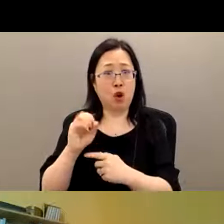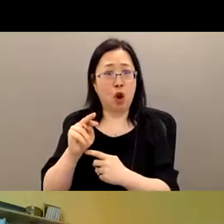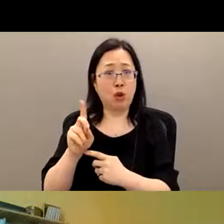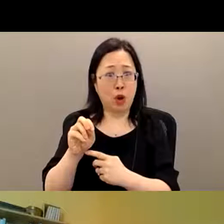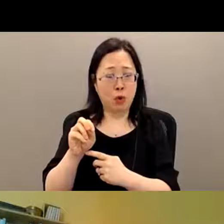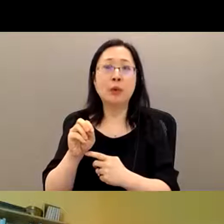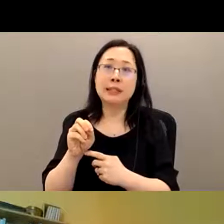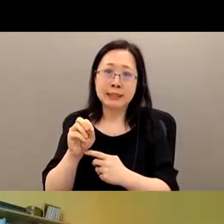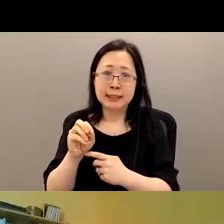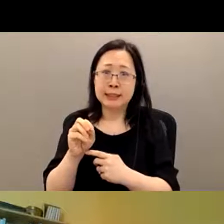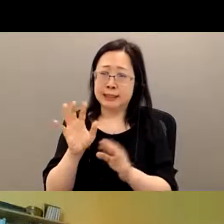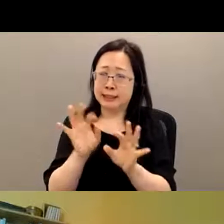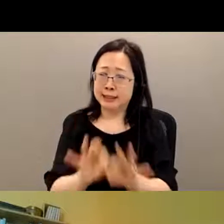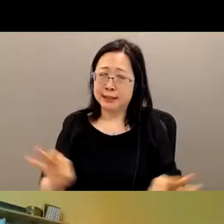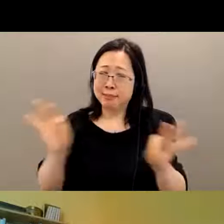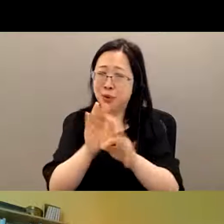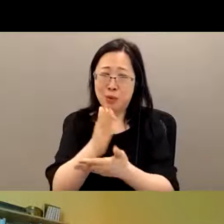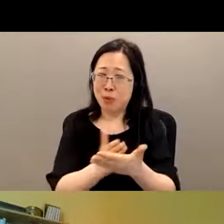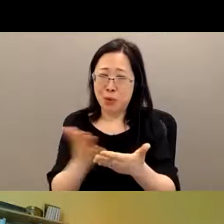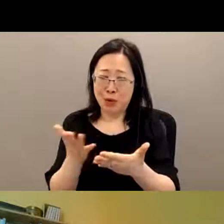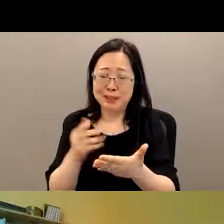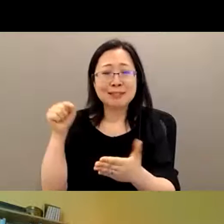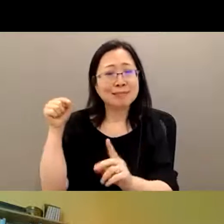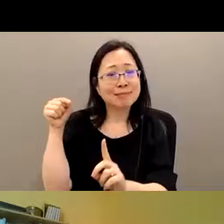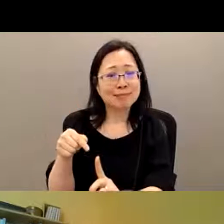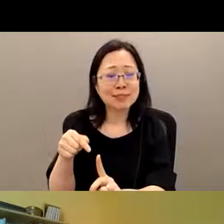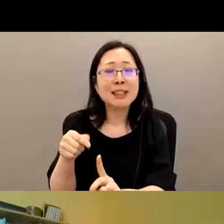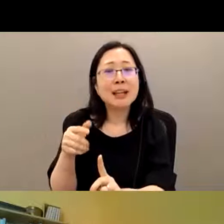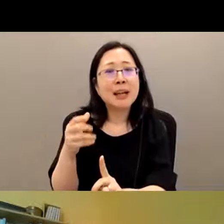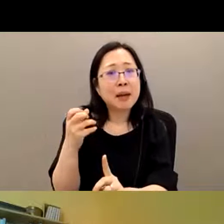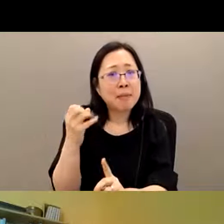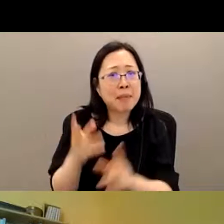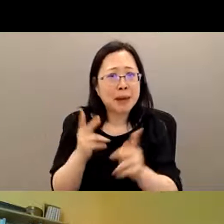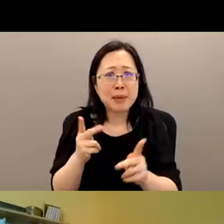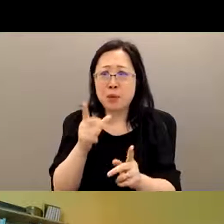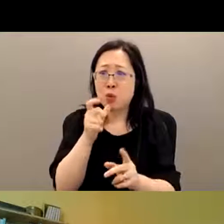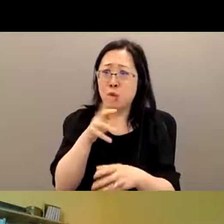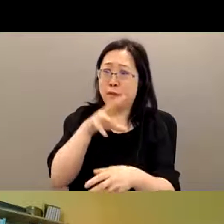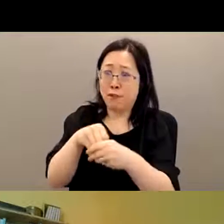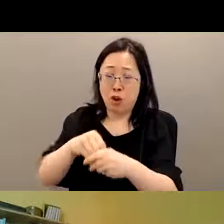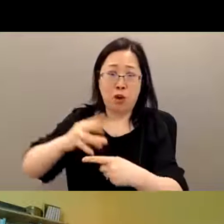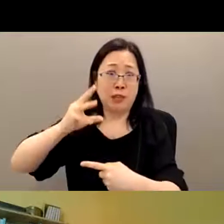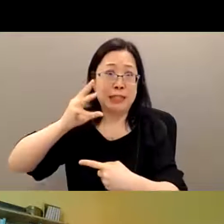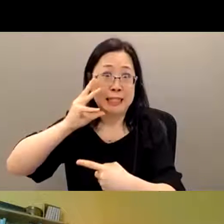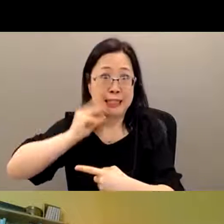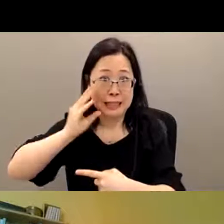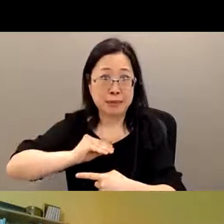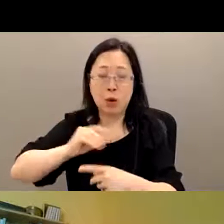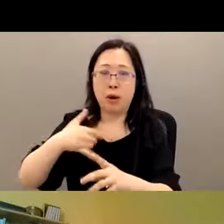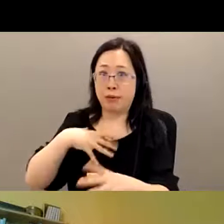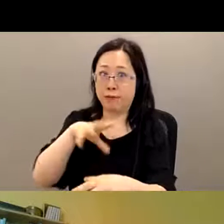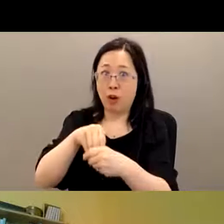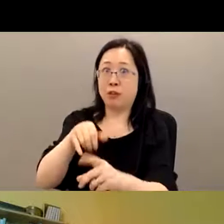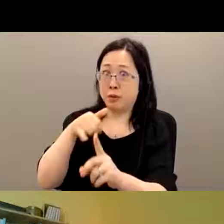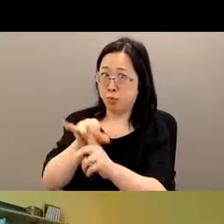really pertinent is that whole idea that so many people that said they were engaged in bullying behavior it was actually really, really upsetting for